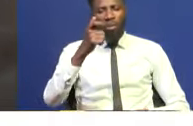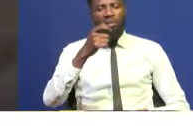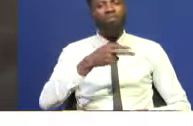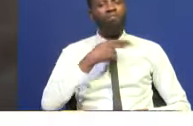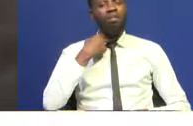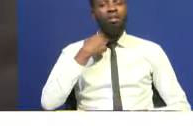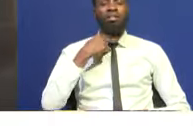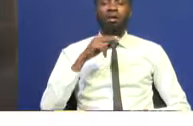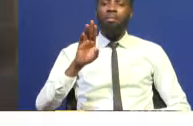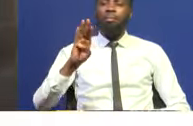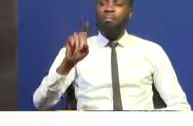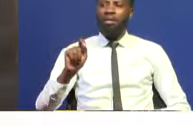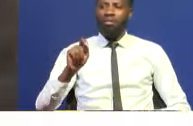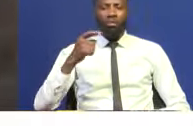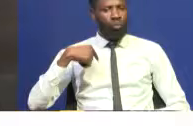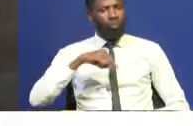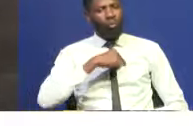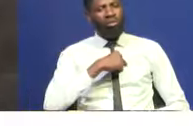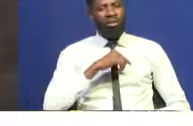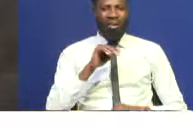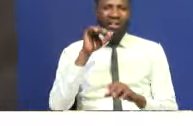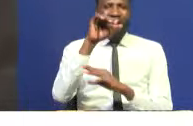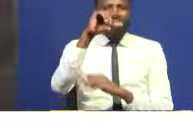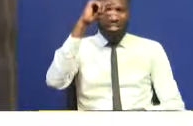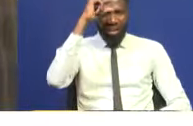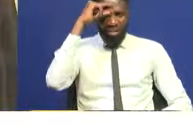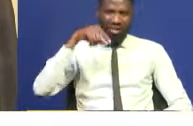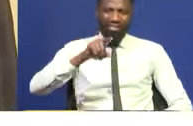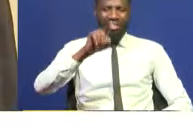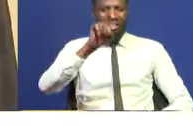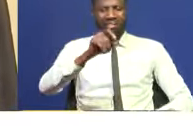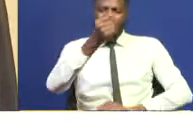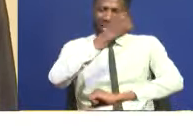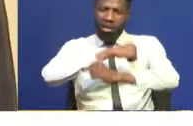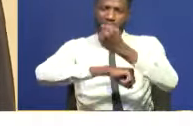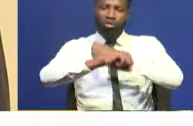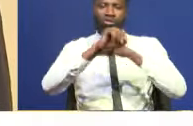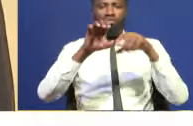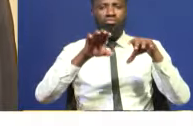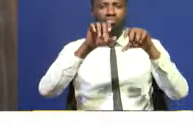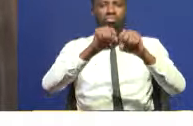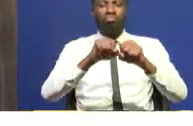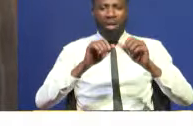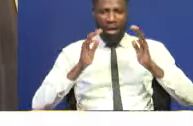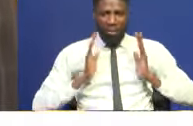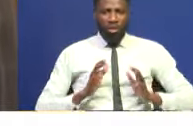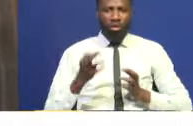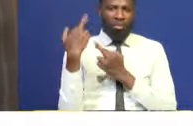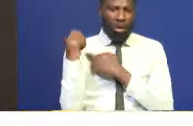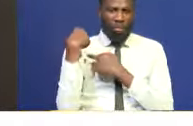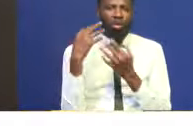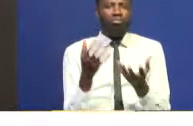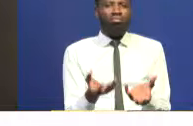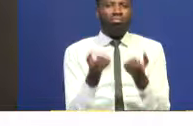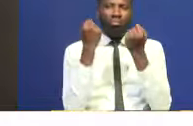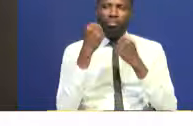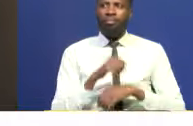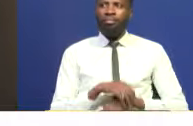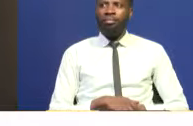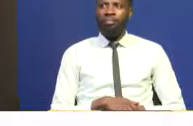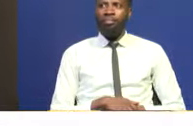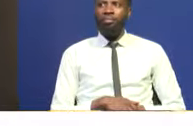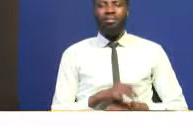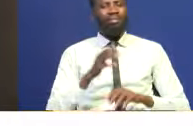ask the government to take over and get the person who killed Father Alois.